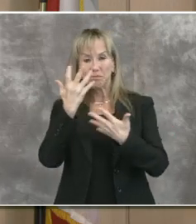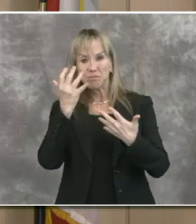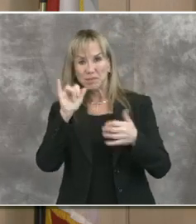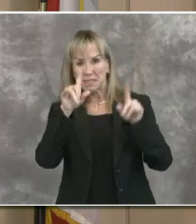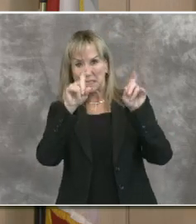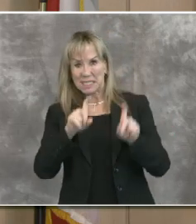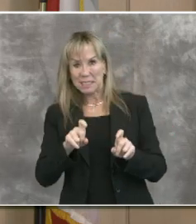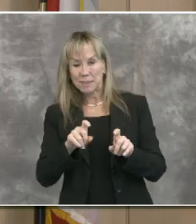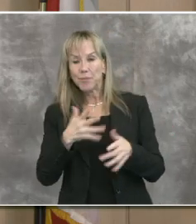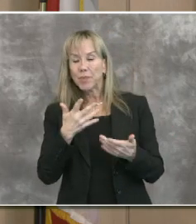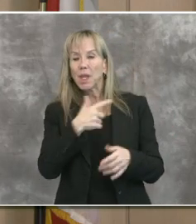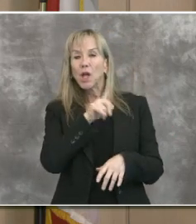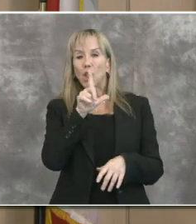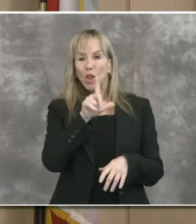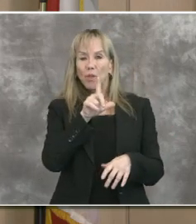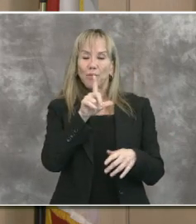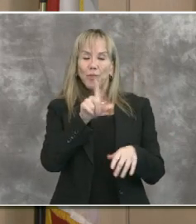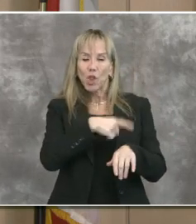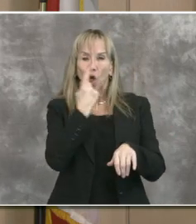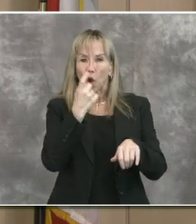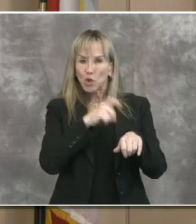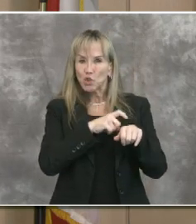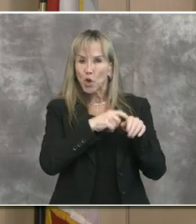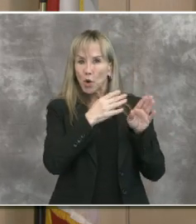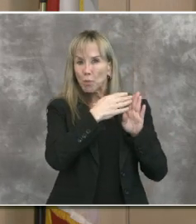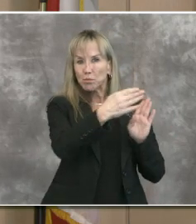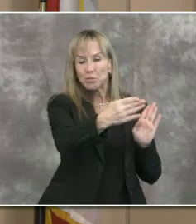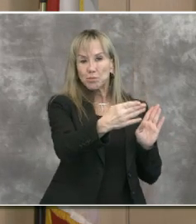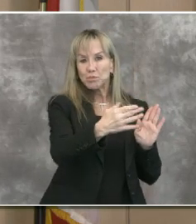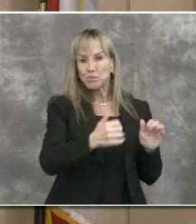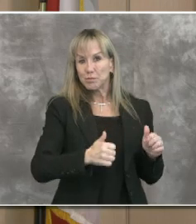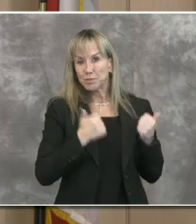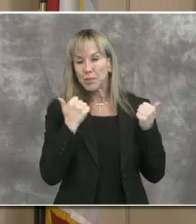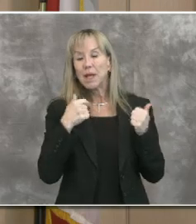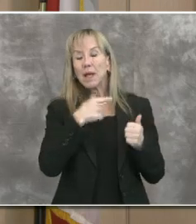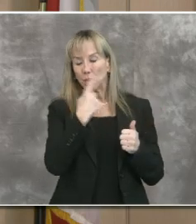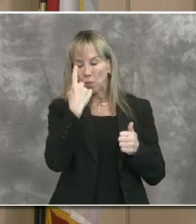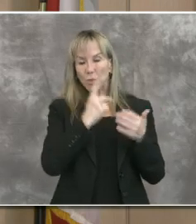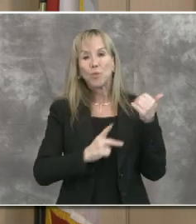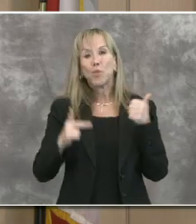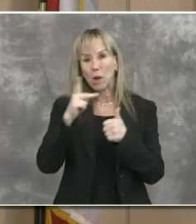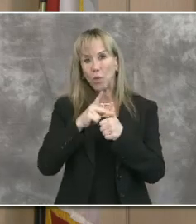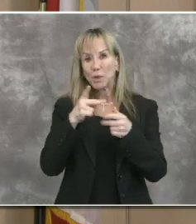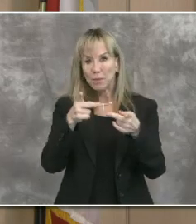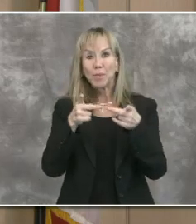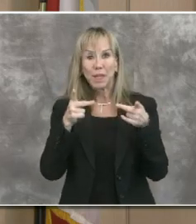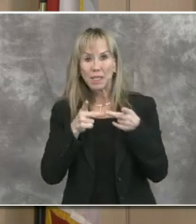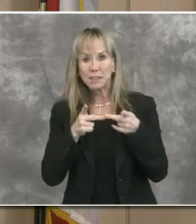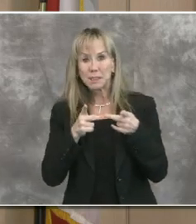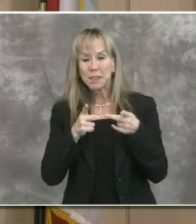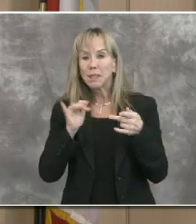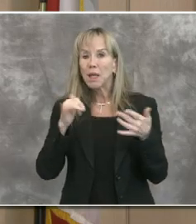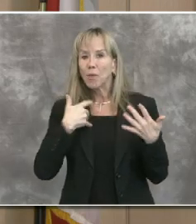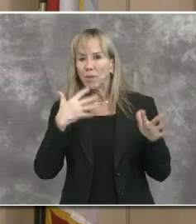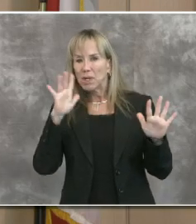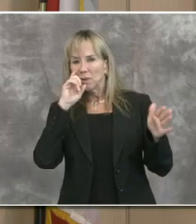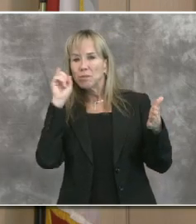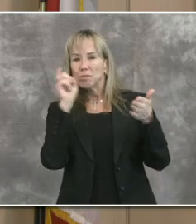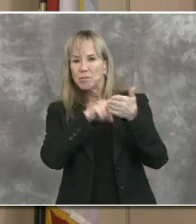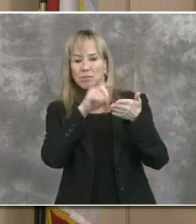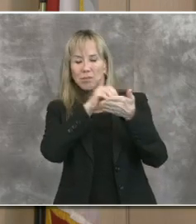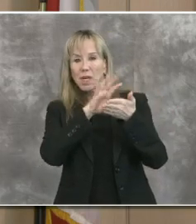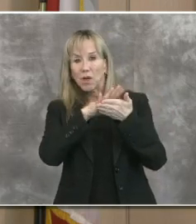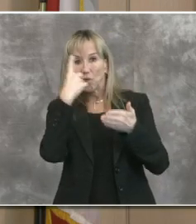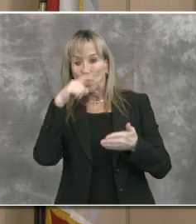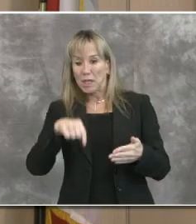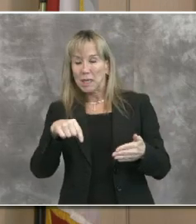facilities are one of the priority settings that we have identified for San